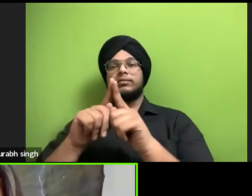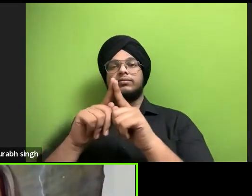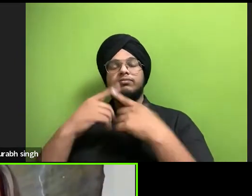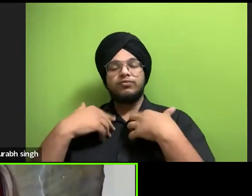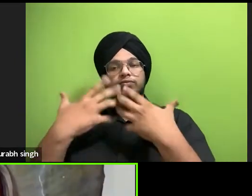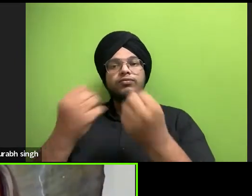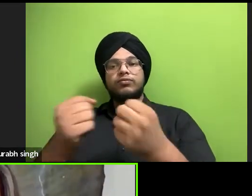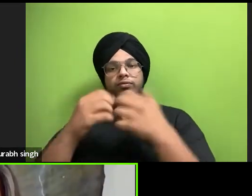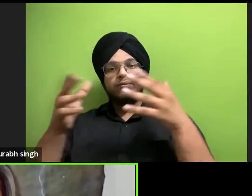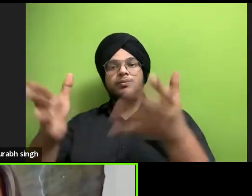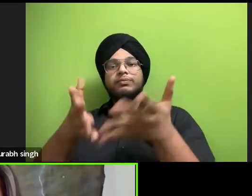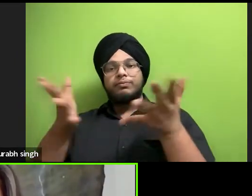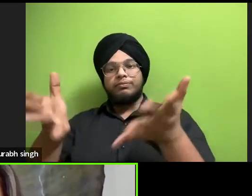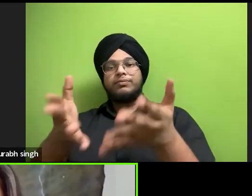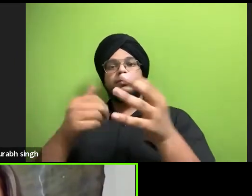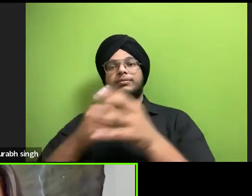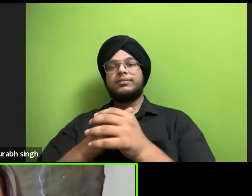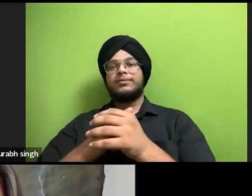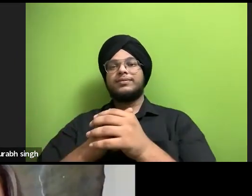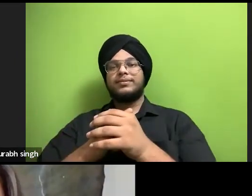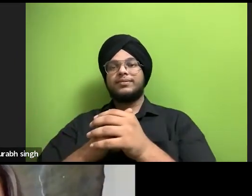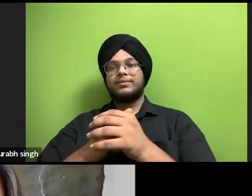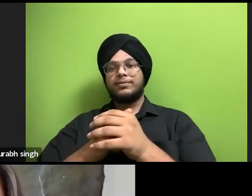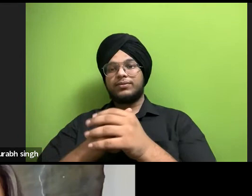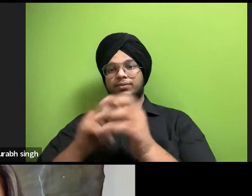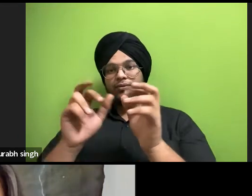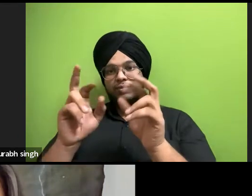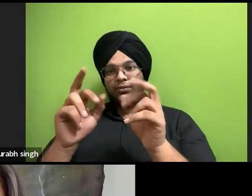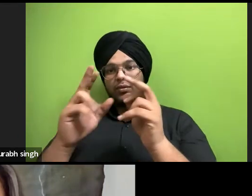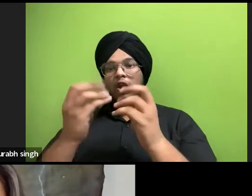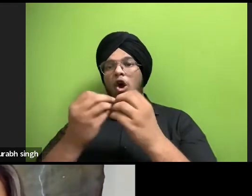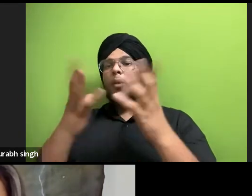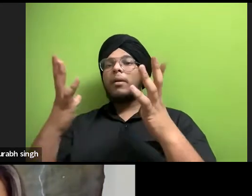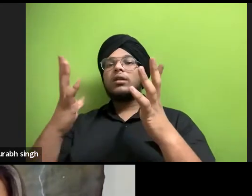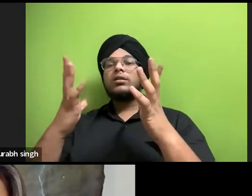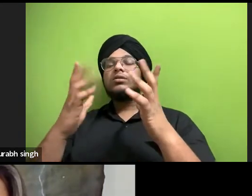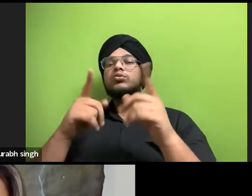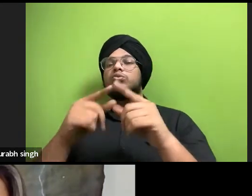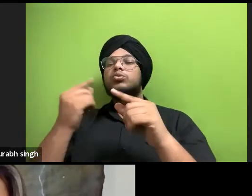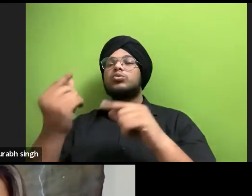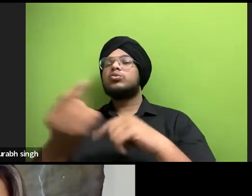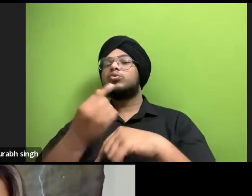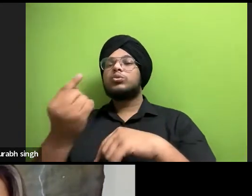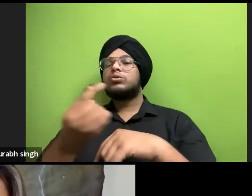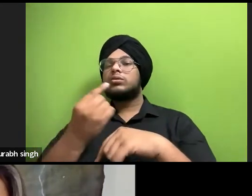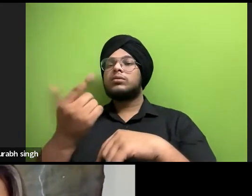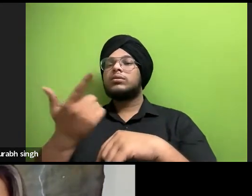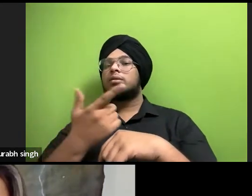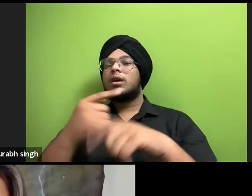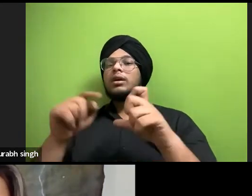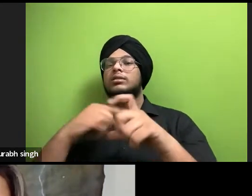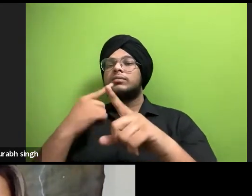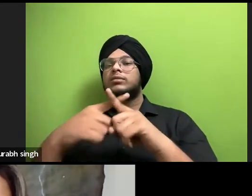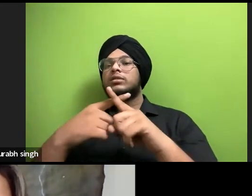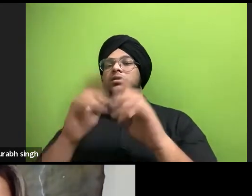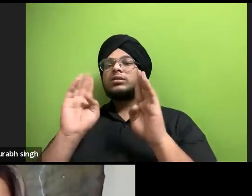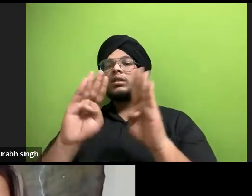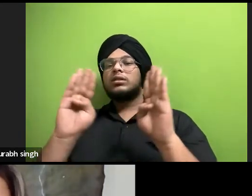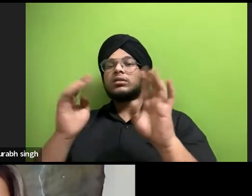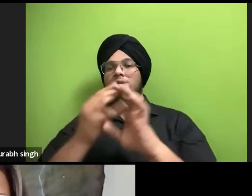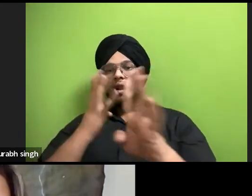our collections. And how many languages do you use in your exhibitions and things like that? Is